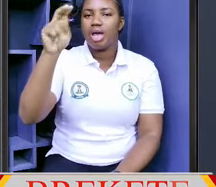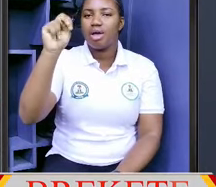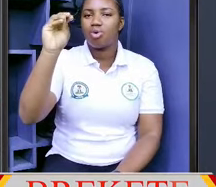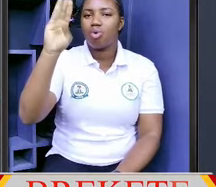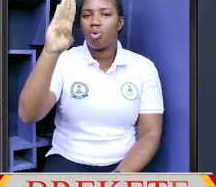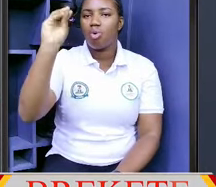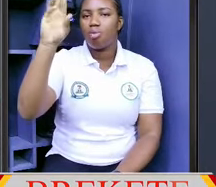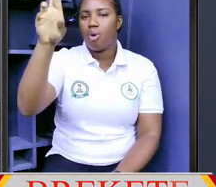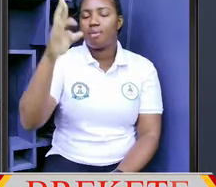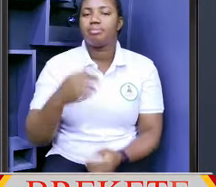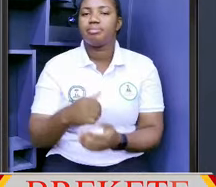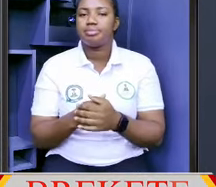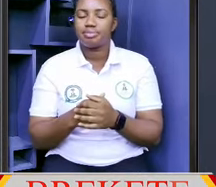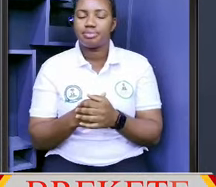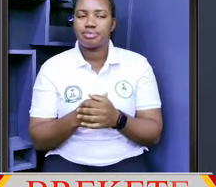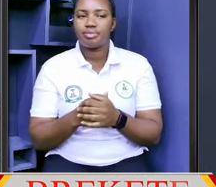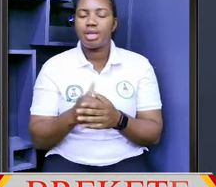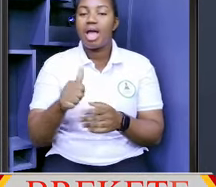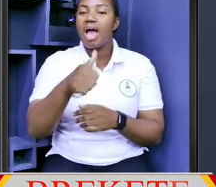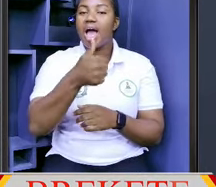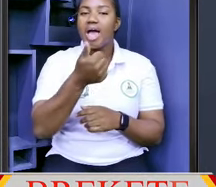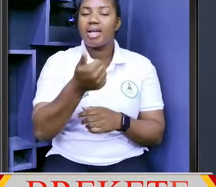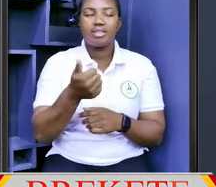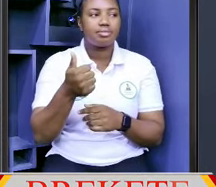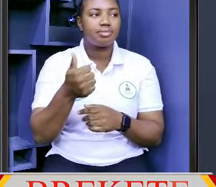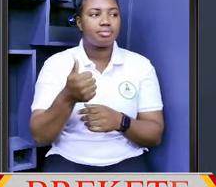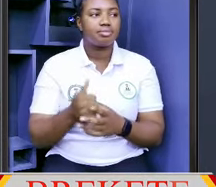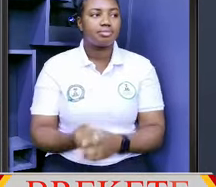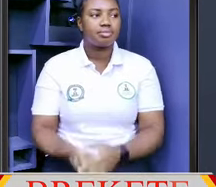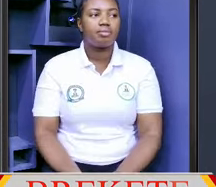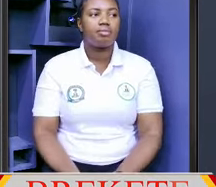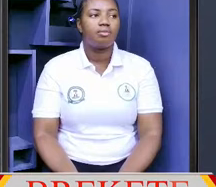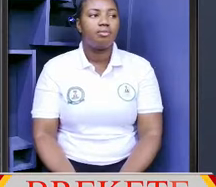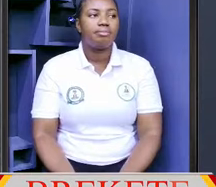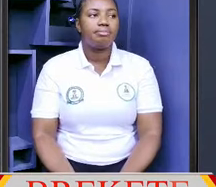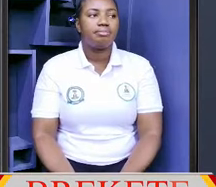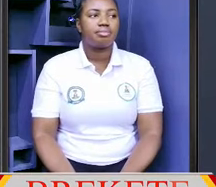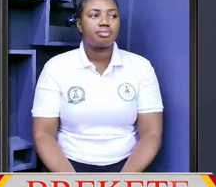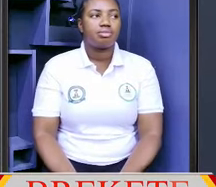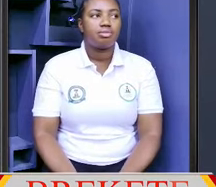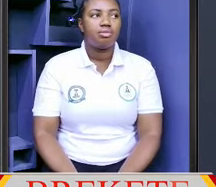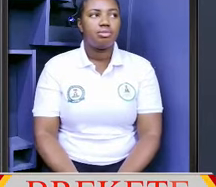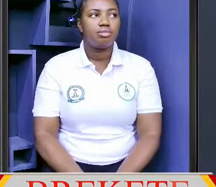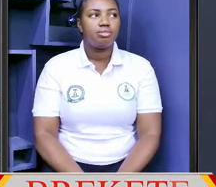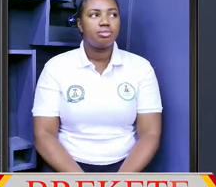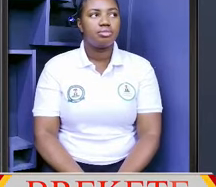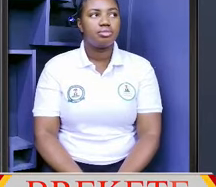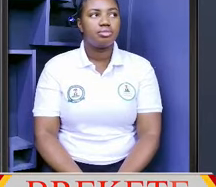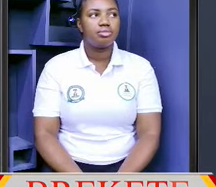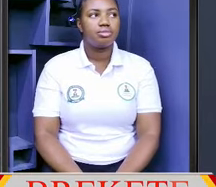Ifi Mosu. Hey, Chineke, this thing is running.